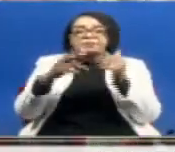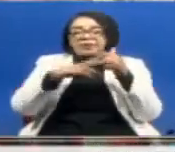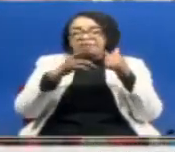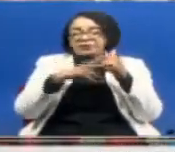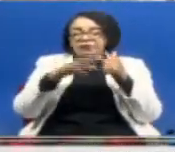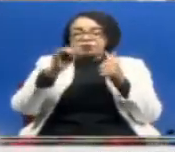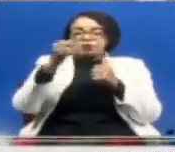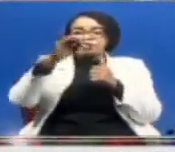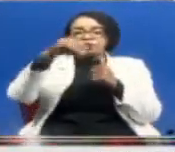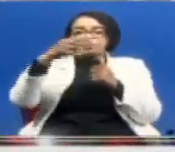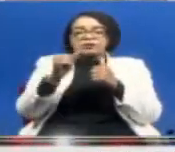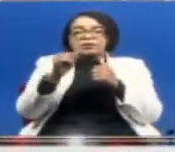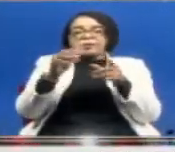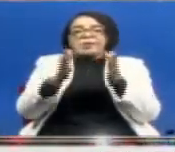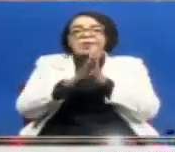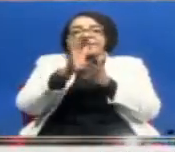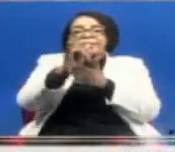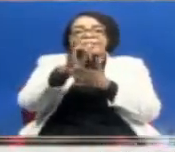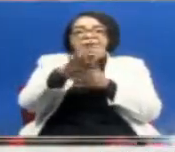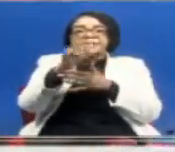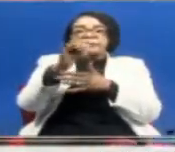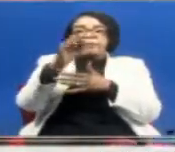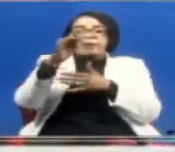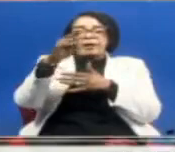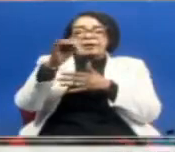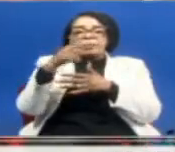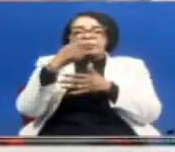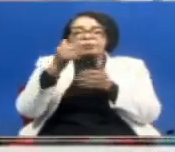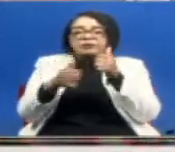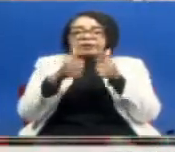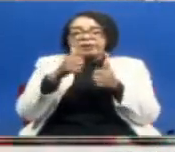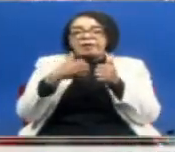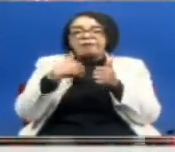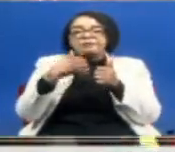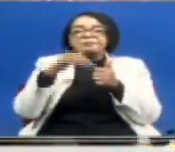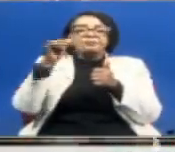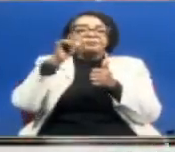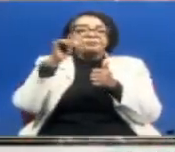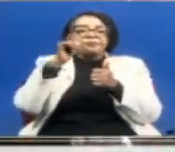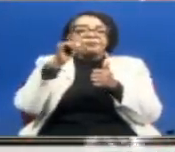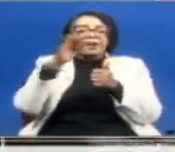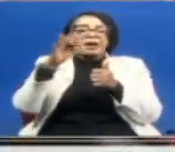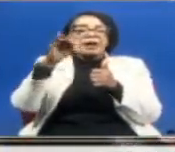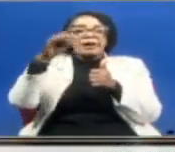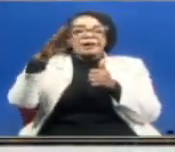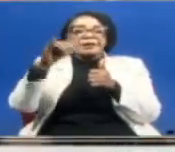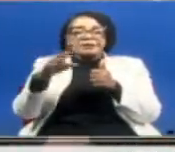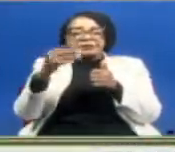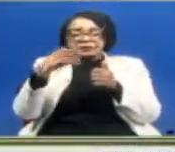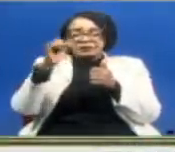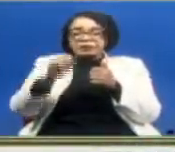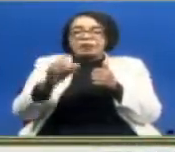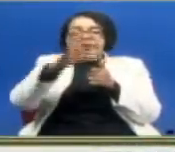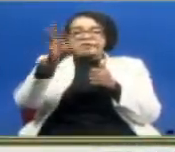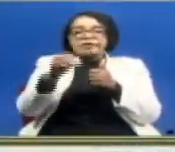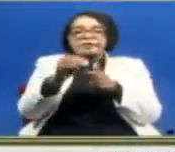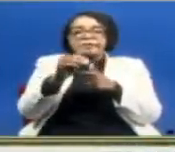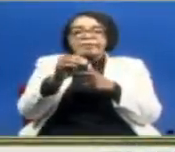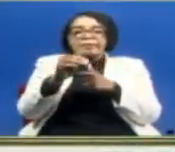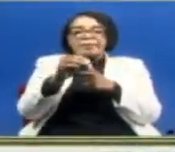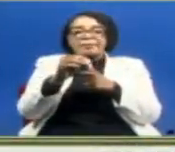Shujaa and their opponents Samurai, who comprise of players from England, Ireland, France and South Africa.